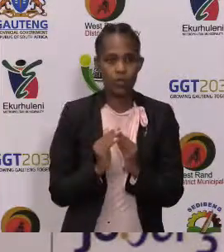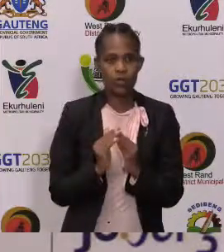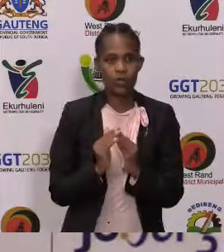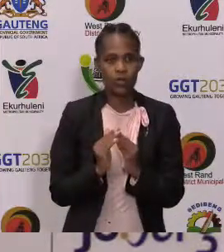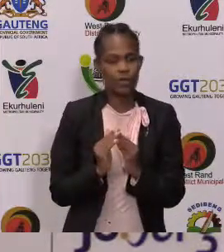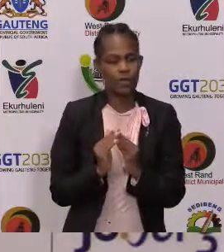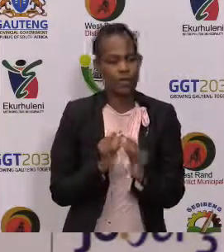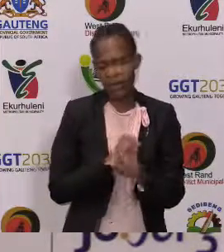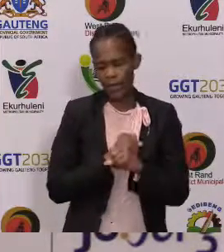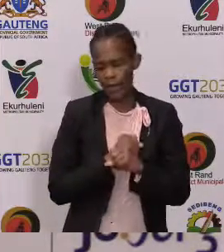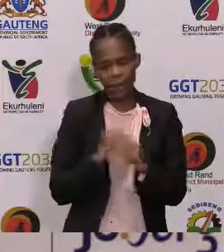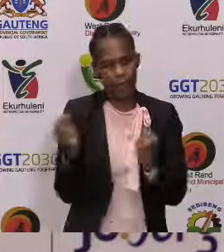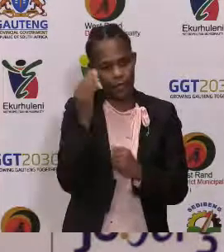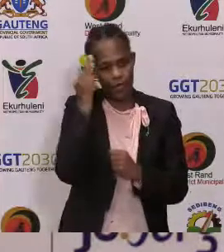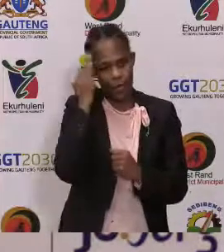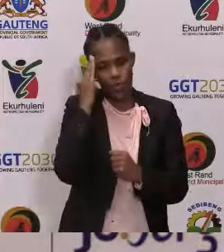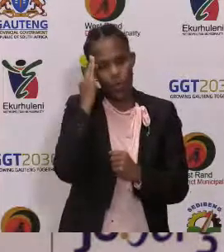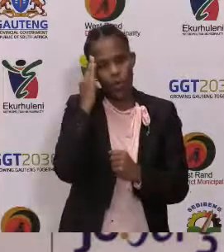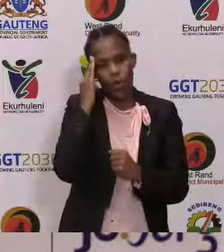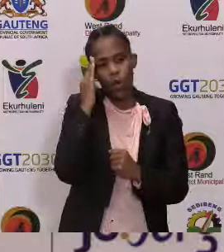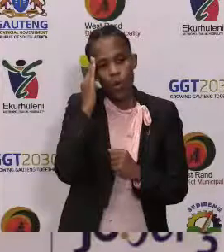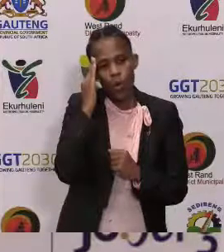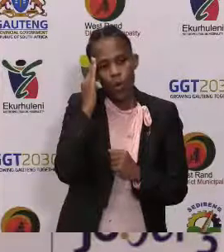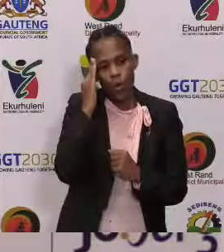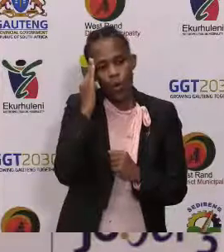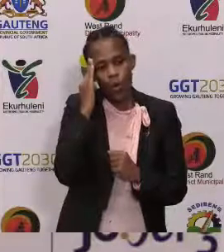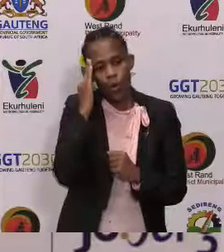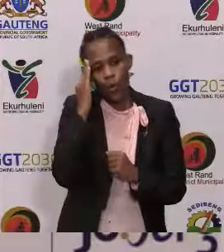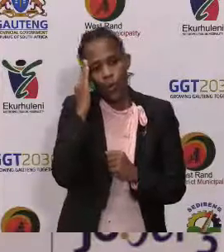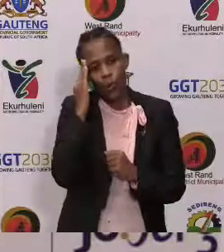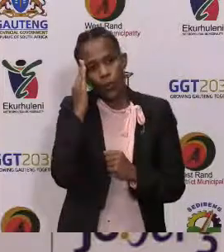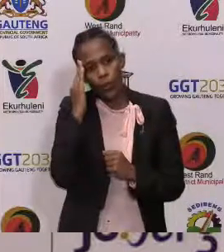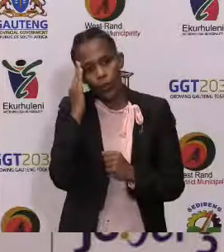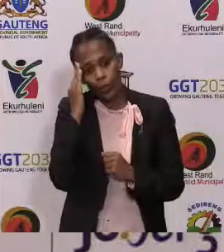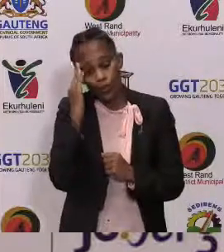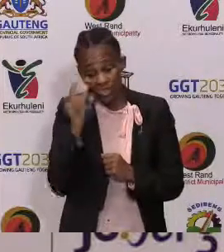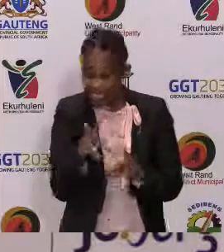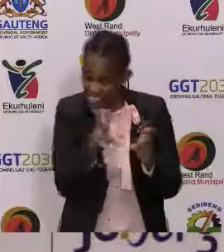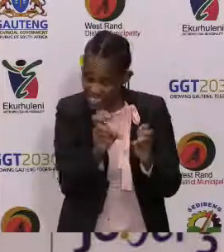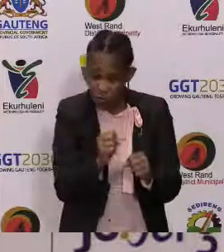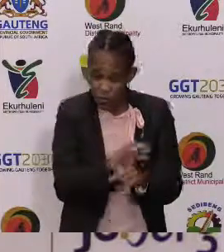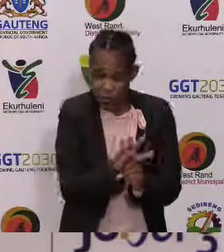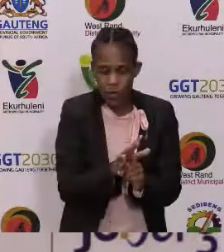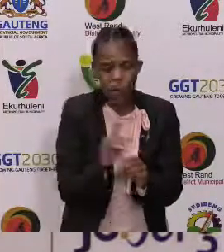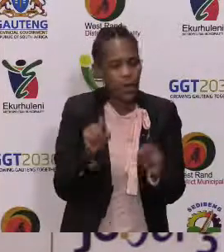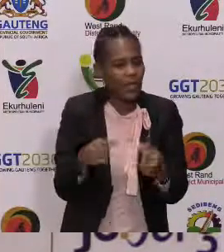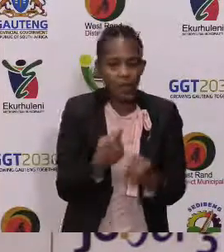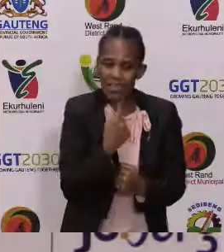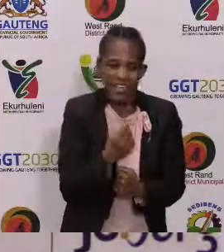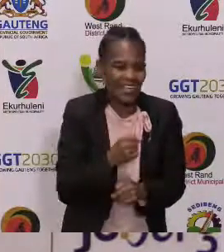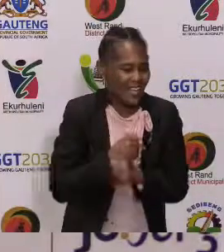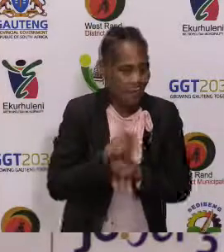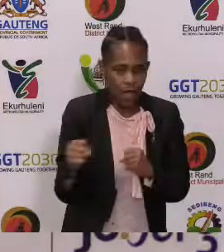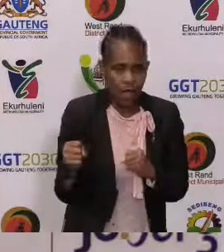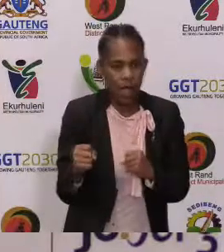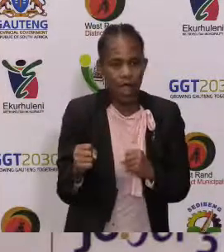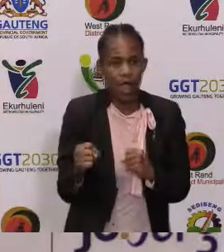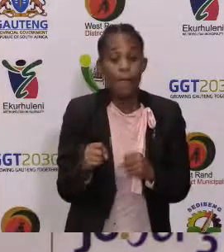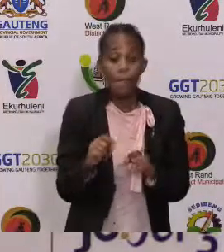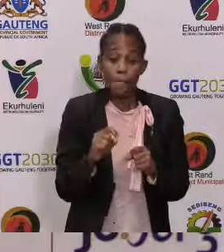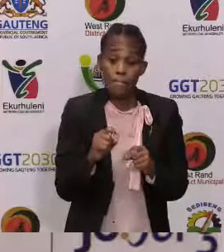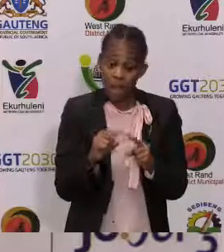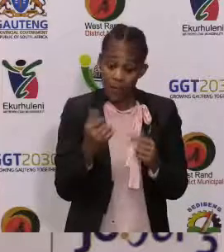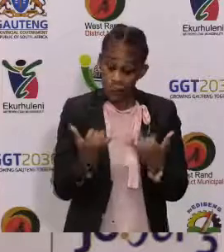never know. You never know with this pandemic. We can't say never. But at the moment,